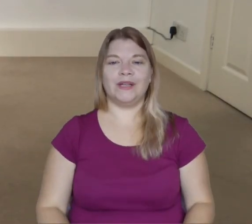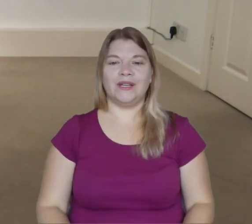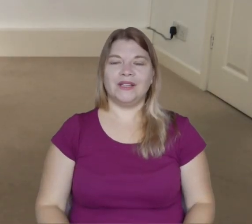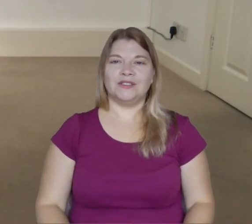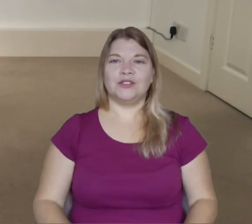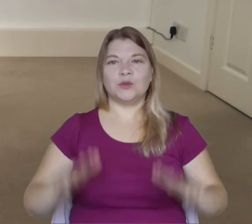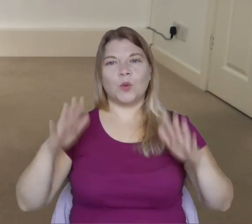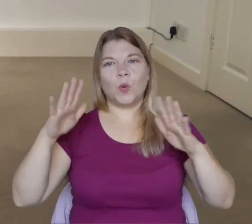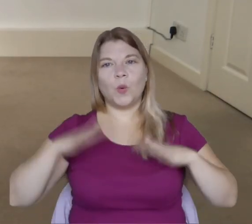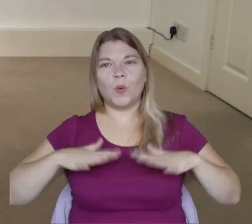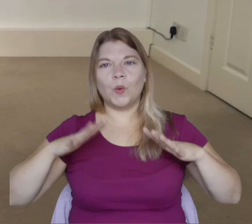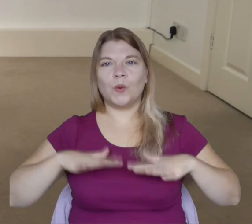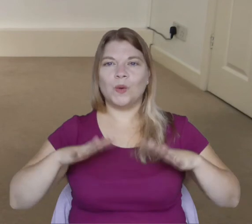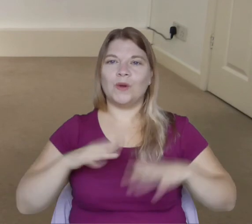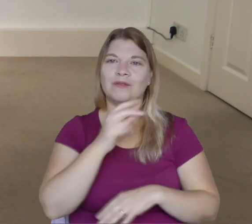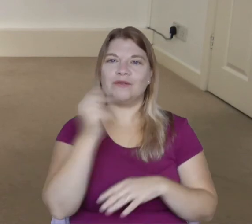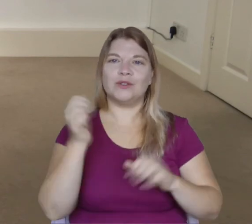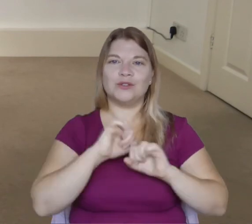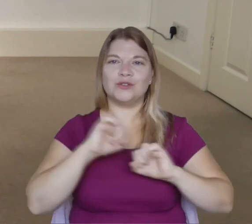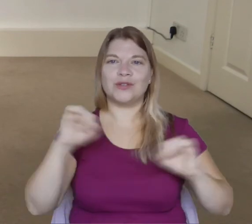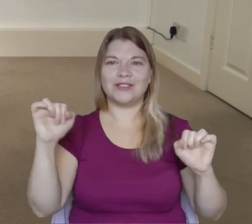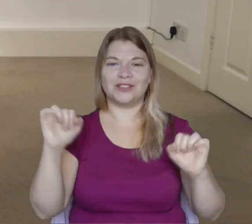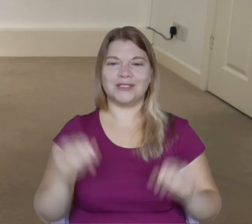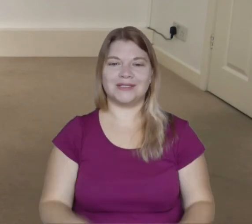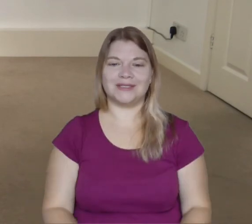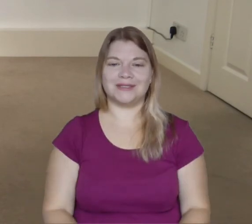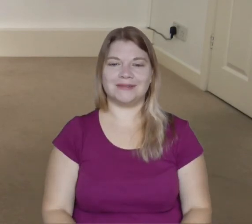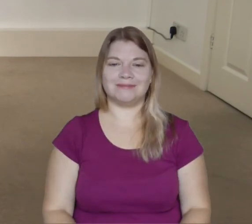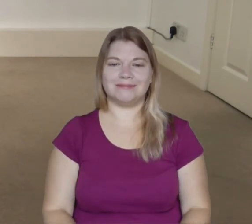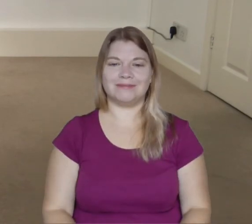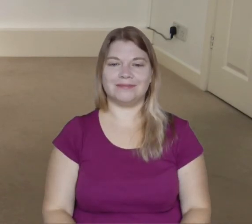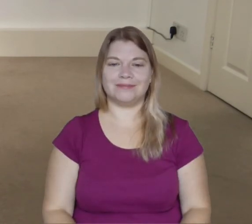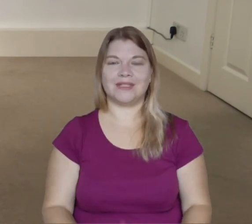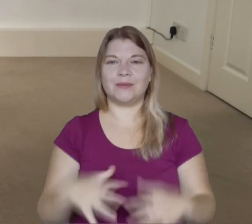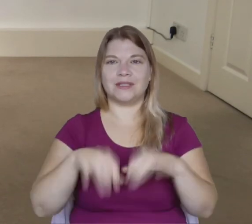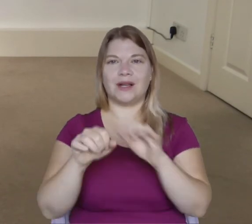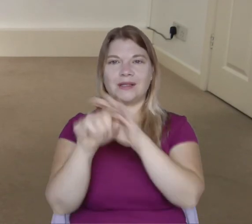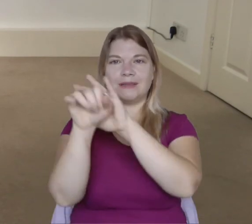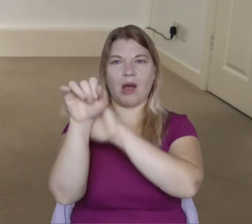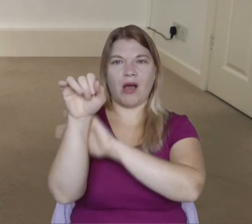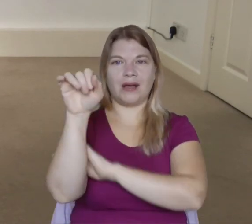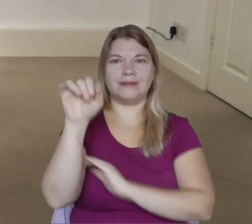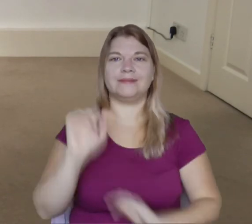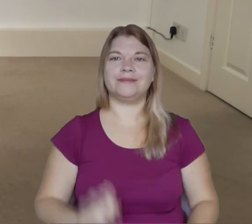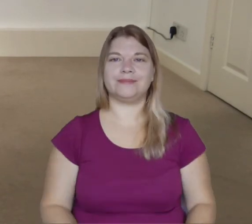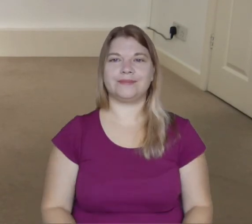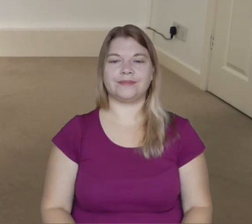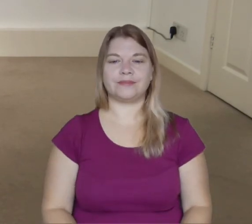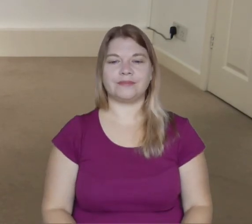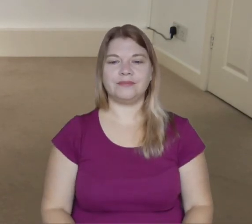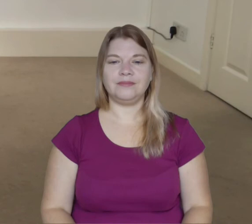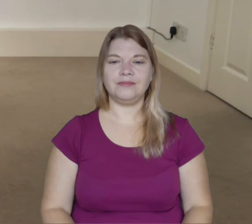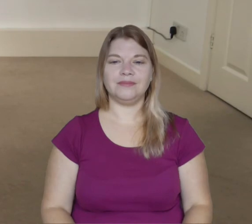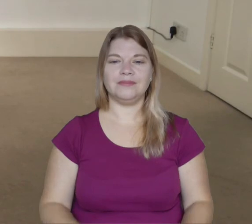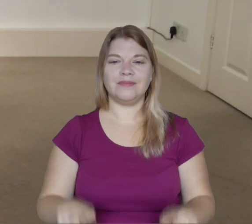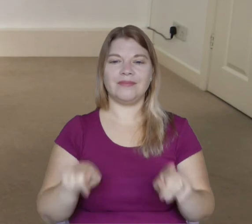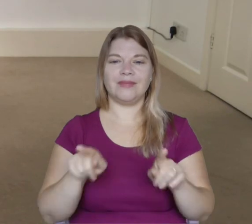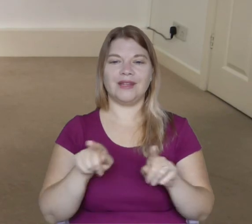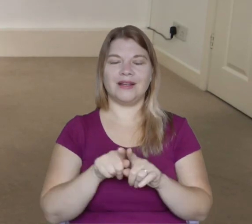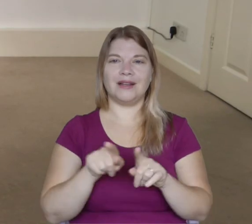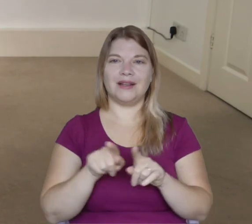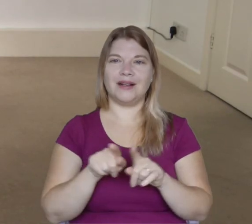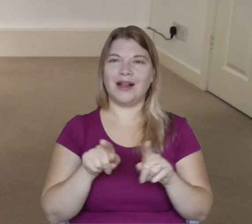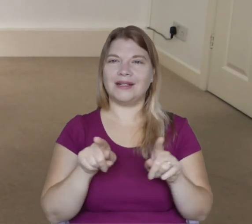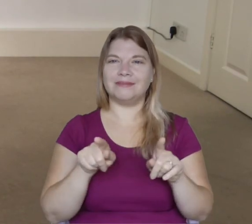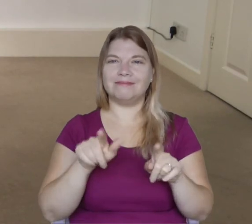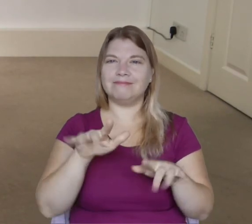few stretches for the spine and for the rest of the body. So to begin with, again, kind of carrying on this